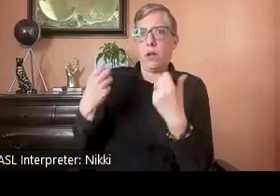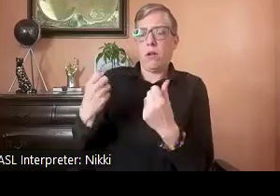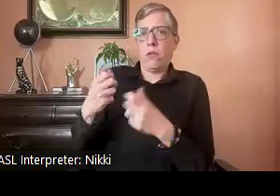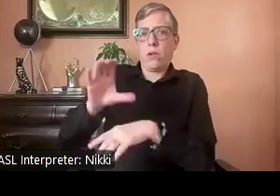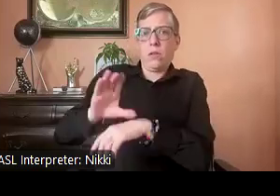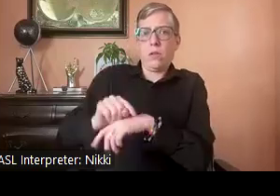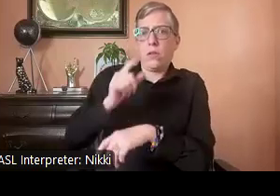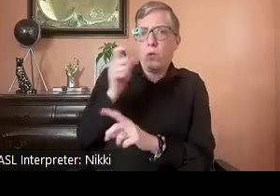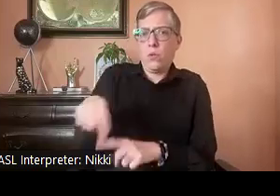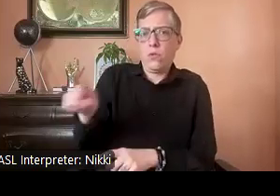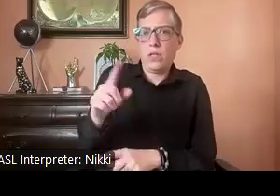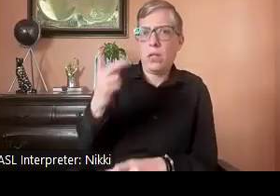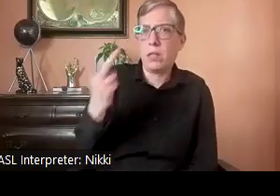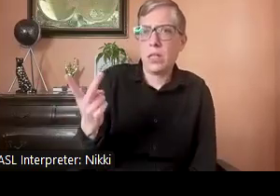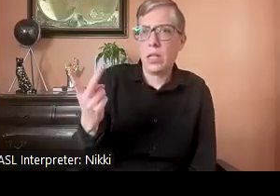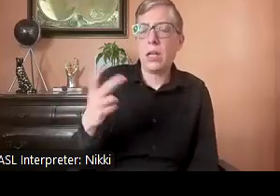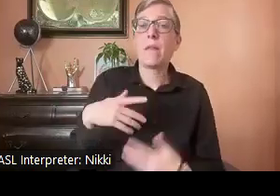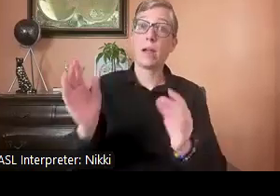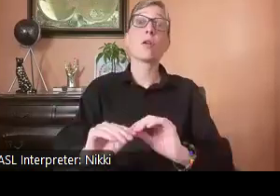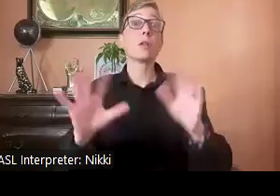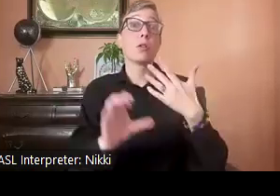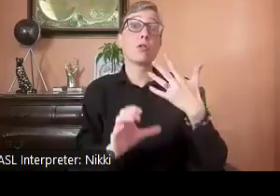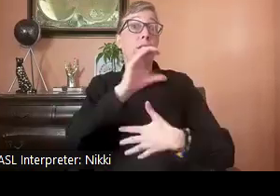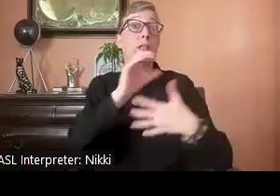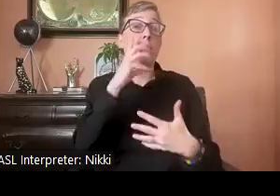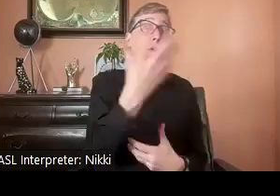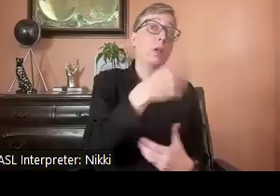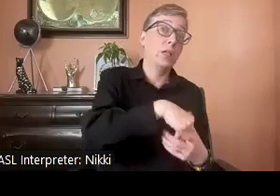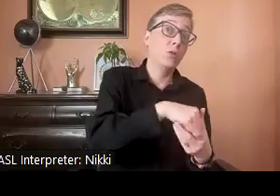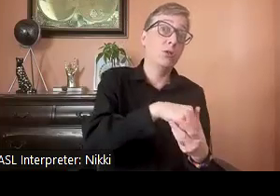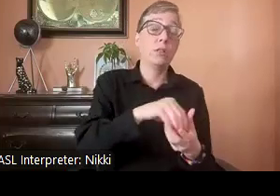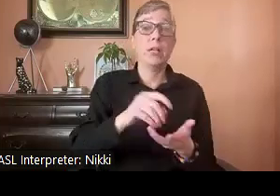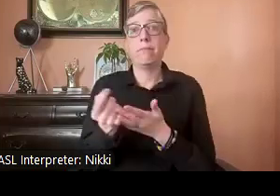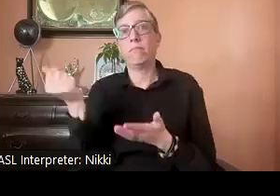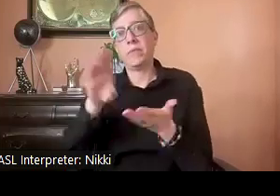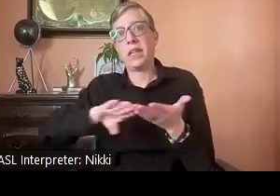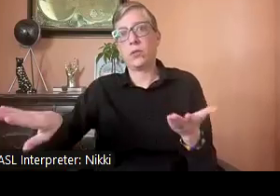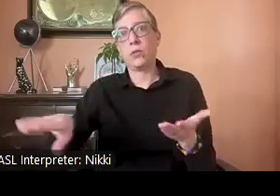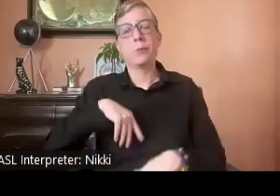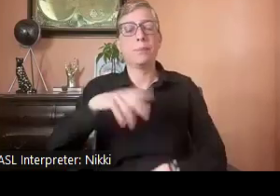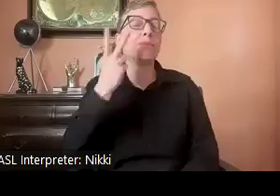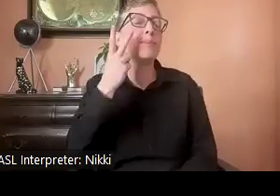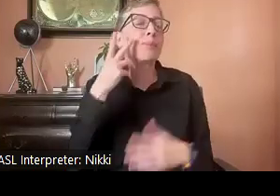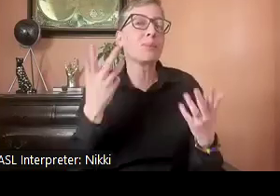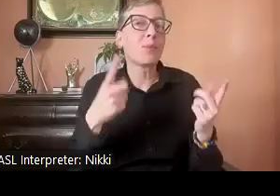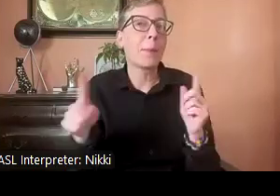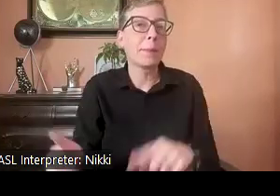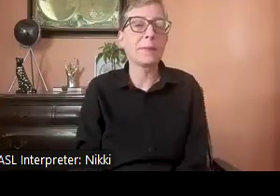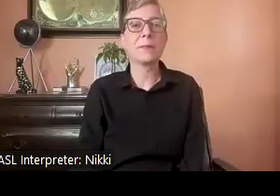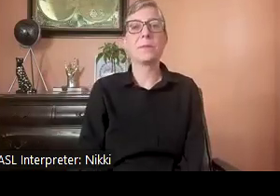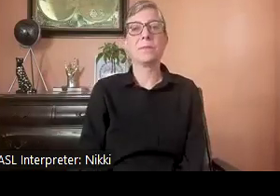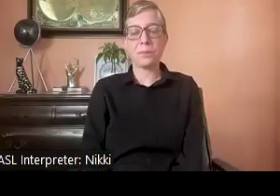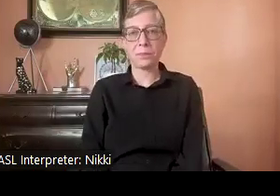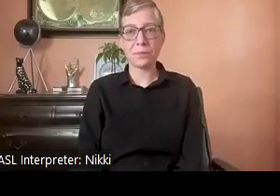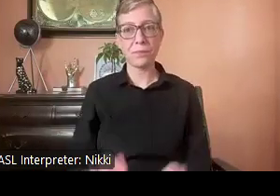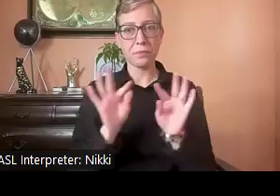there's really clear inclusion and exclusion criteria. So we're getting rid of that. We'll see where it goes. No promises. So essential